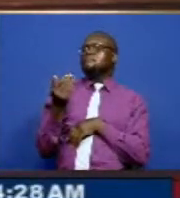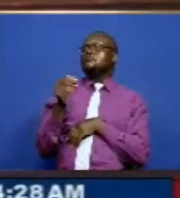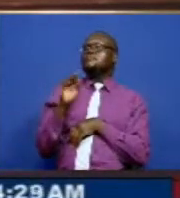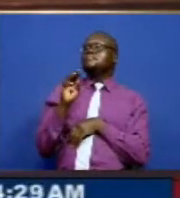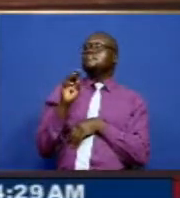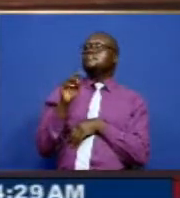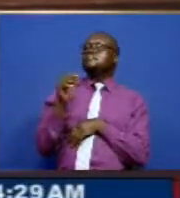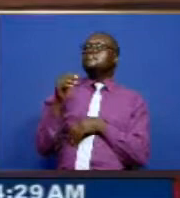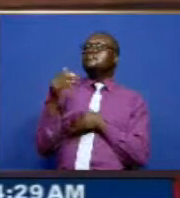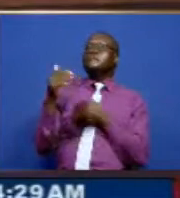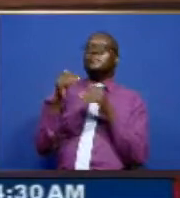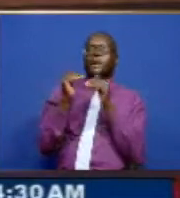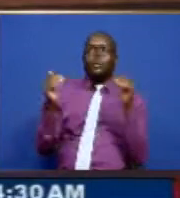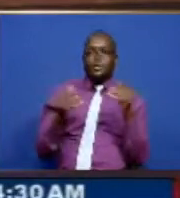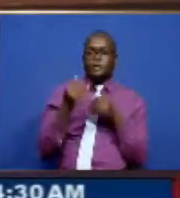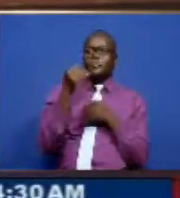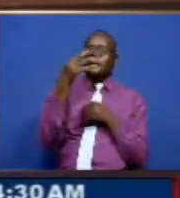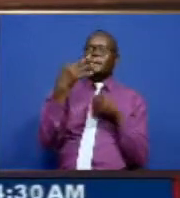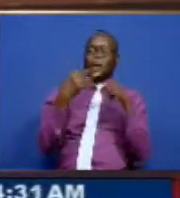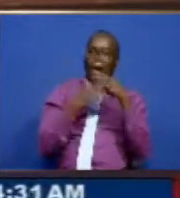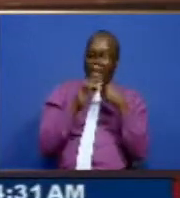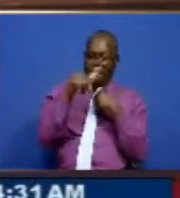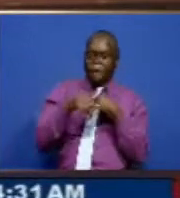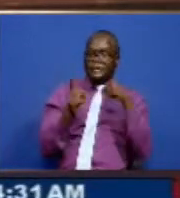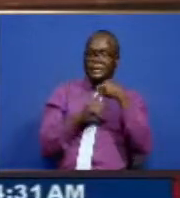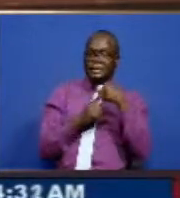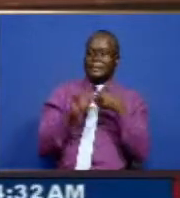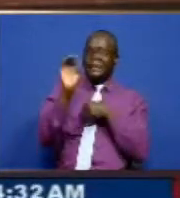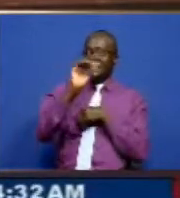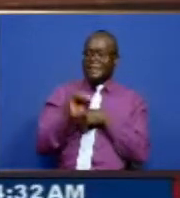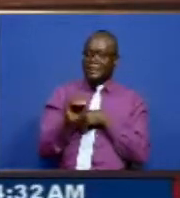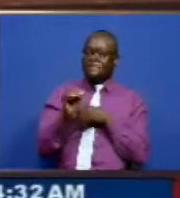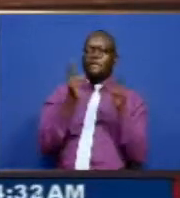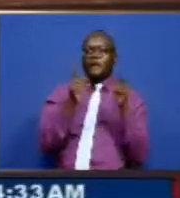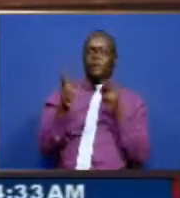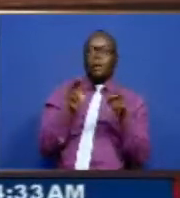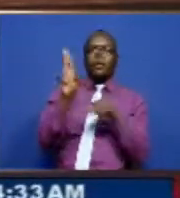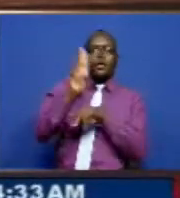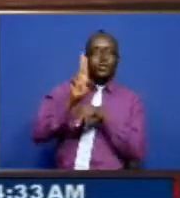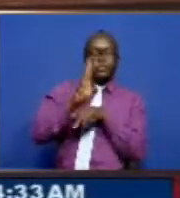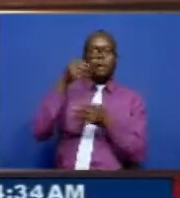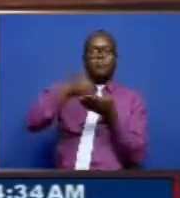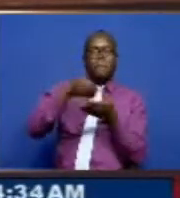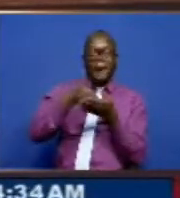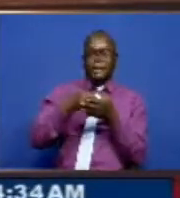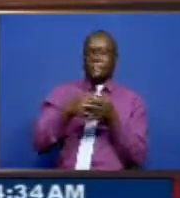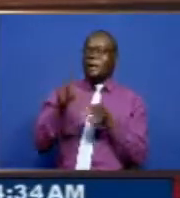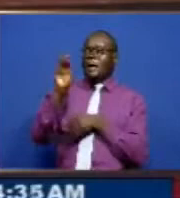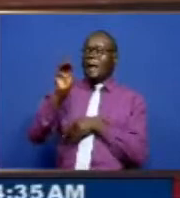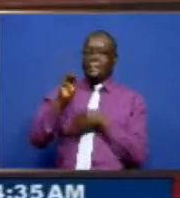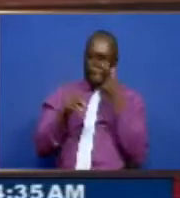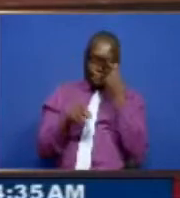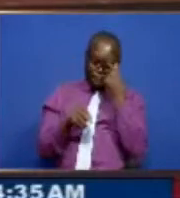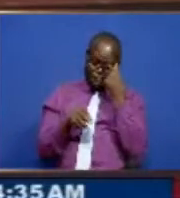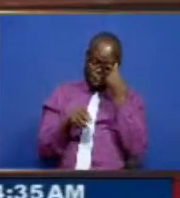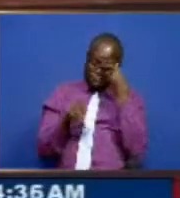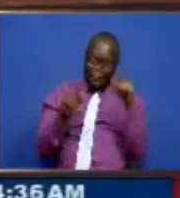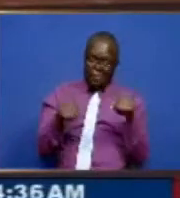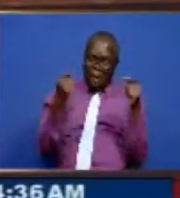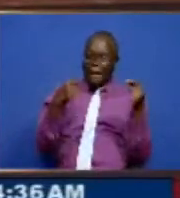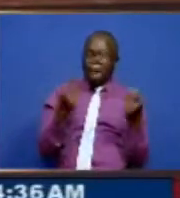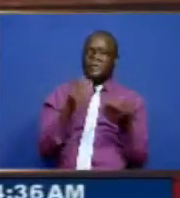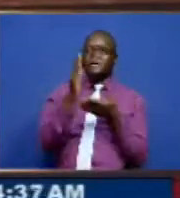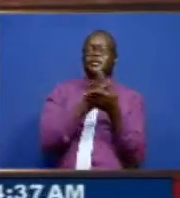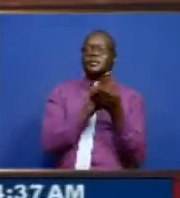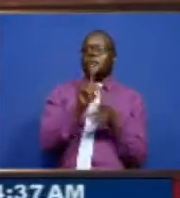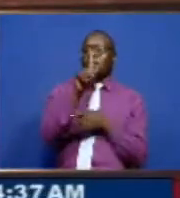to 39.6% of the aggregate operational revenue. M. Violation of